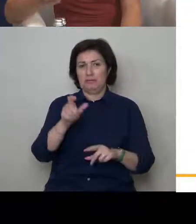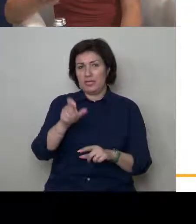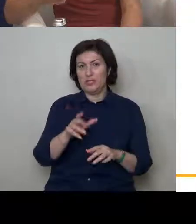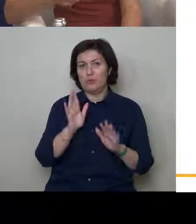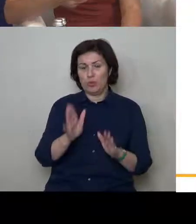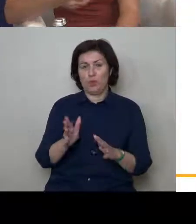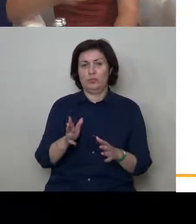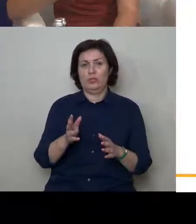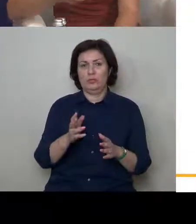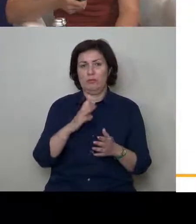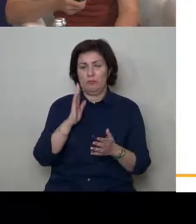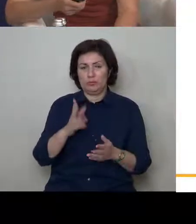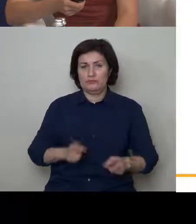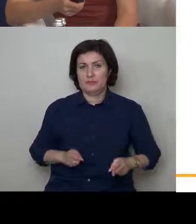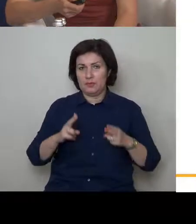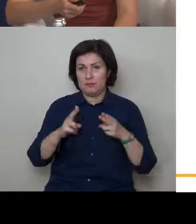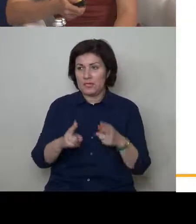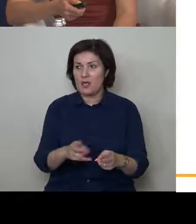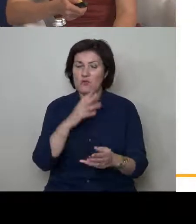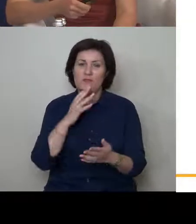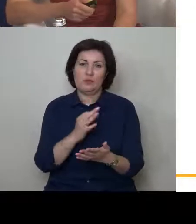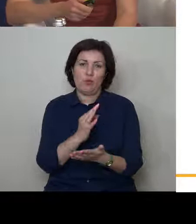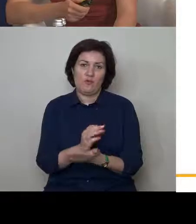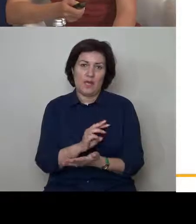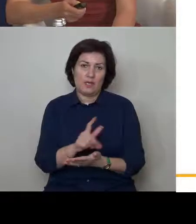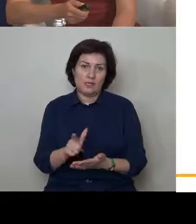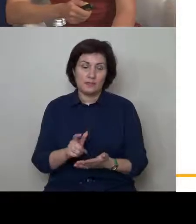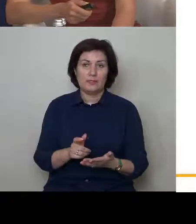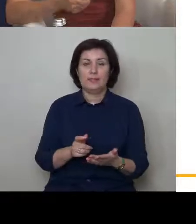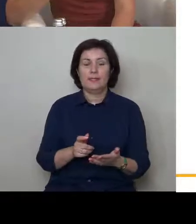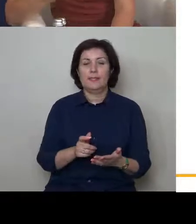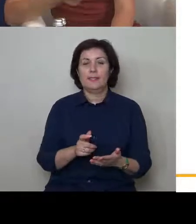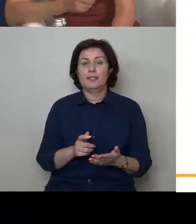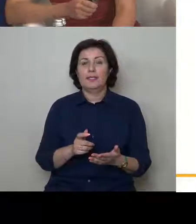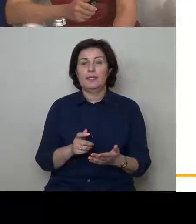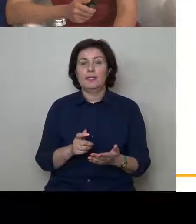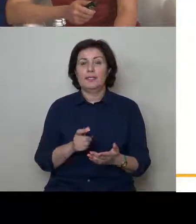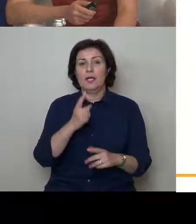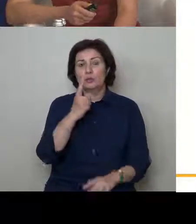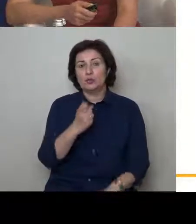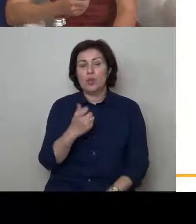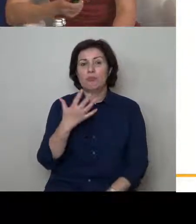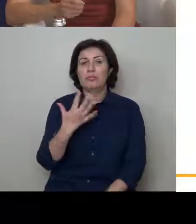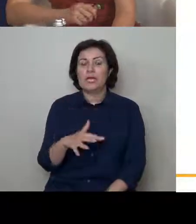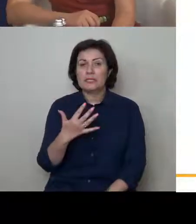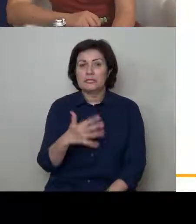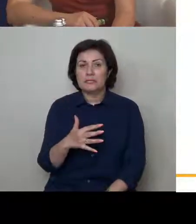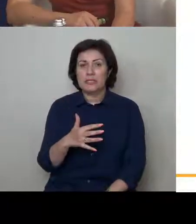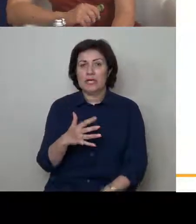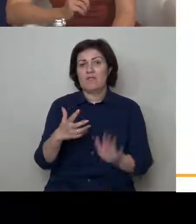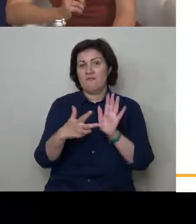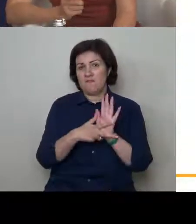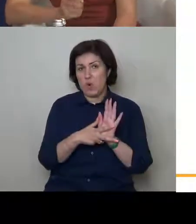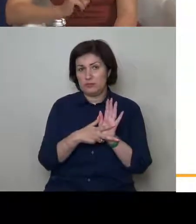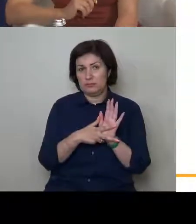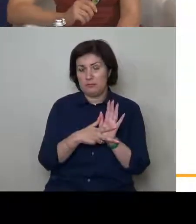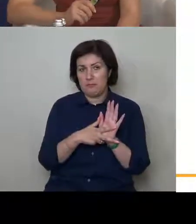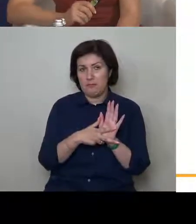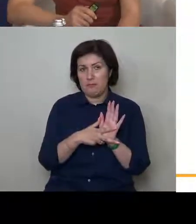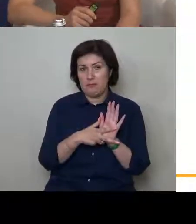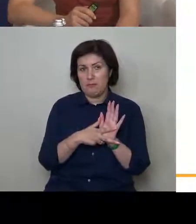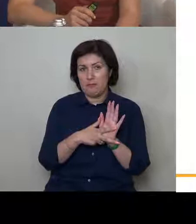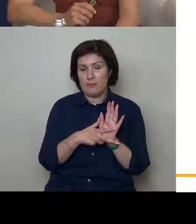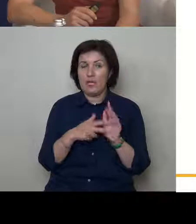it would become publicly dangerous and that would entail criminal liability.